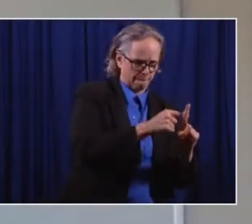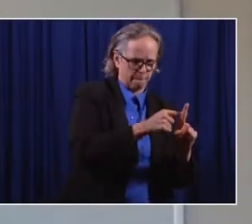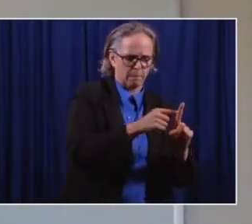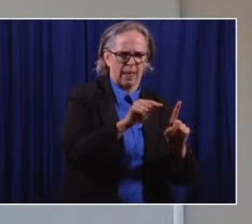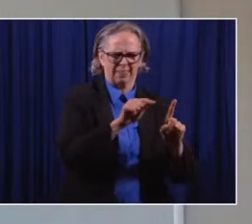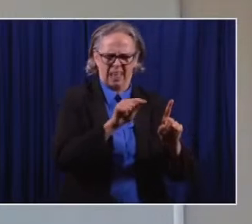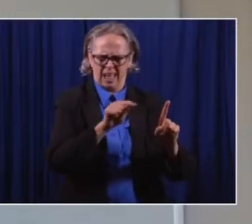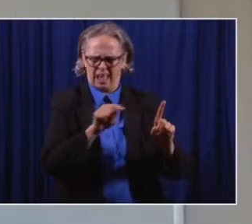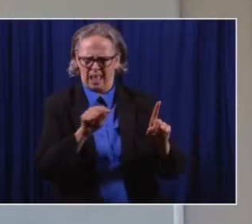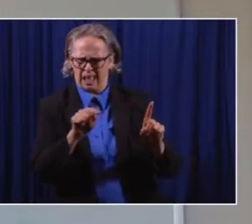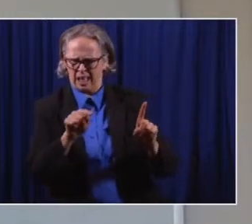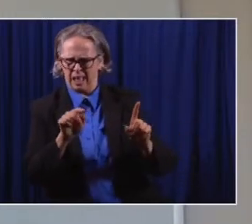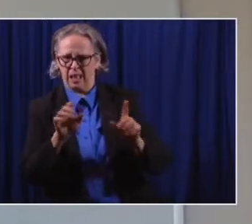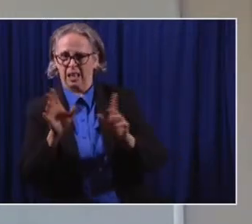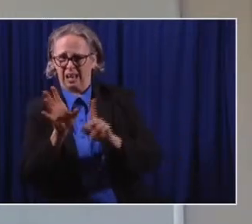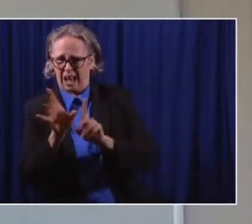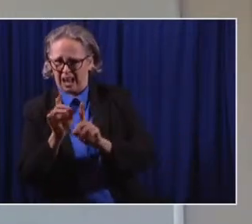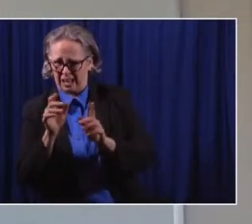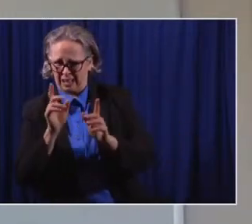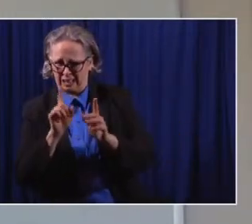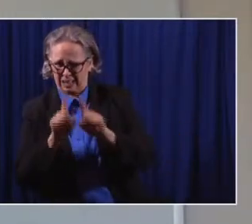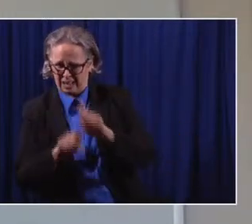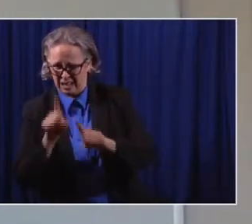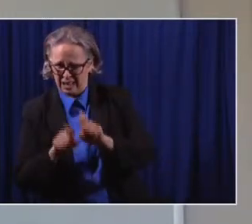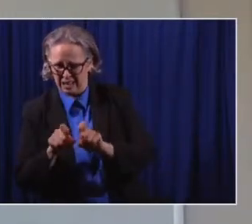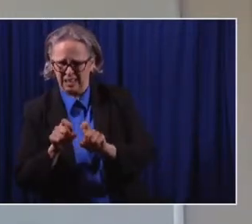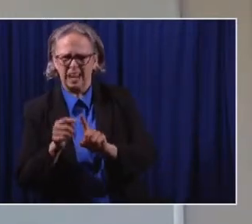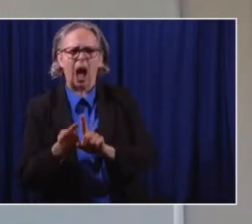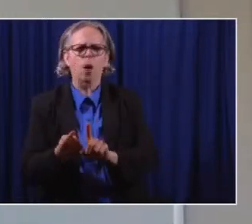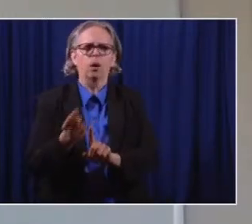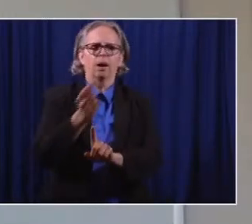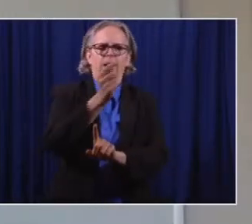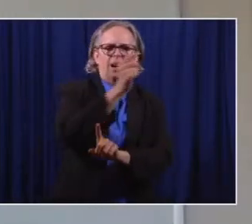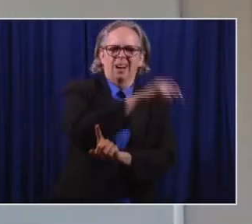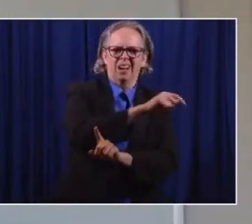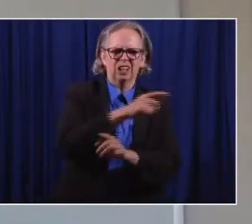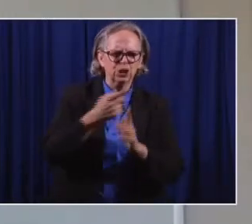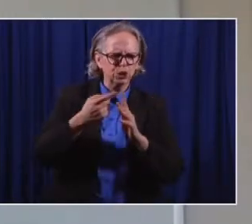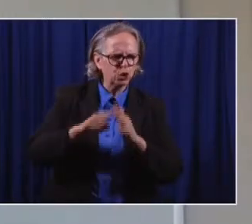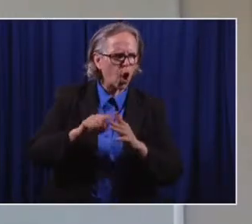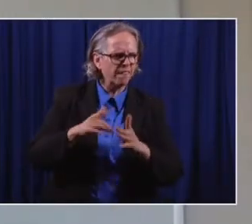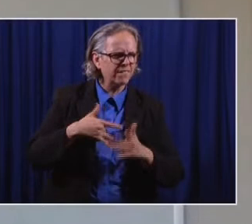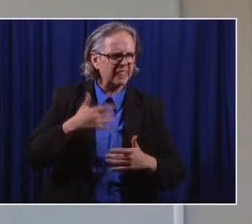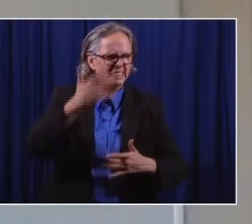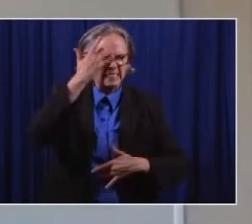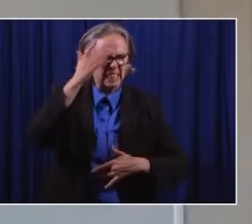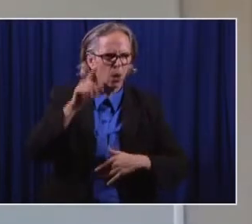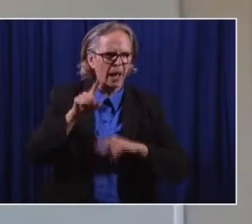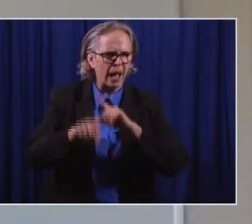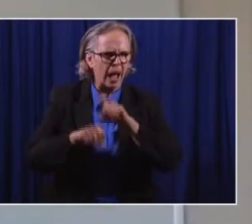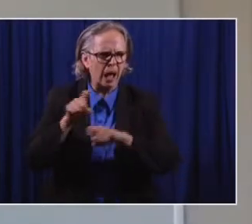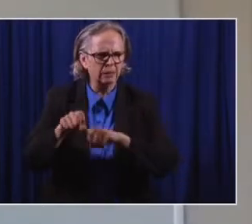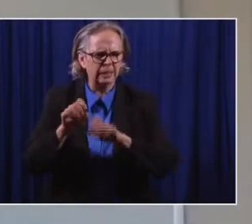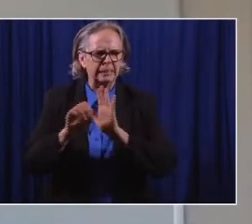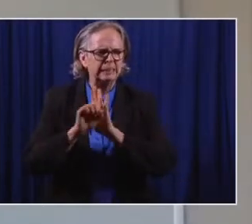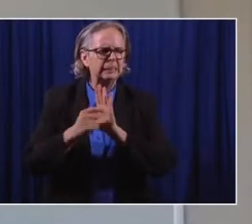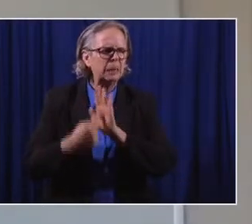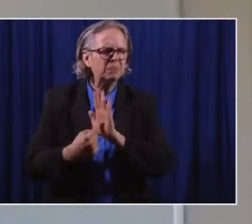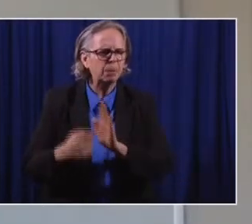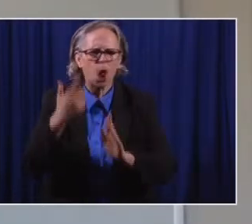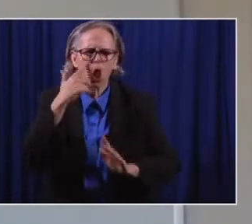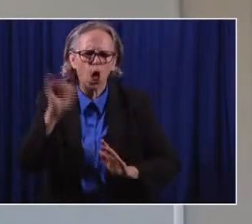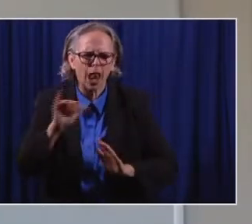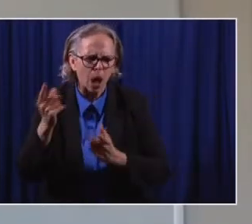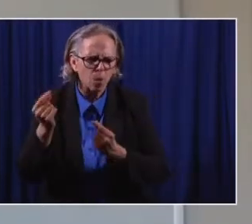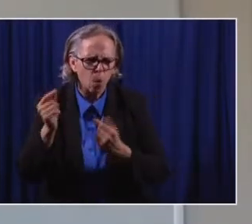how we do that is we ask when they first started to feel ill and what those symptoms were. And once we get that date of